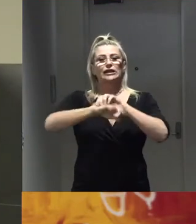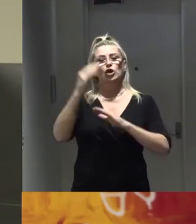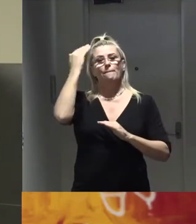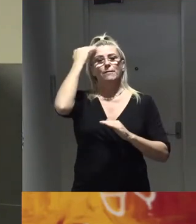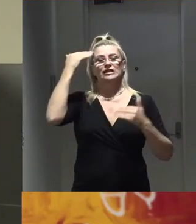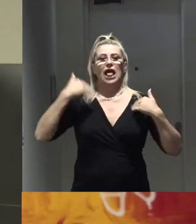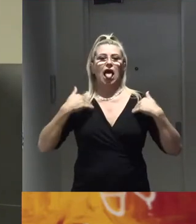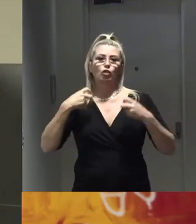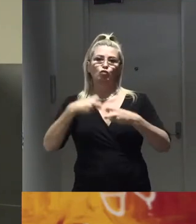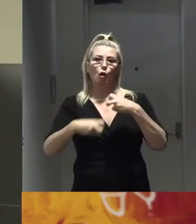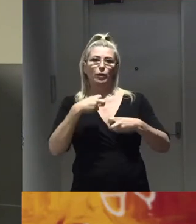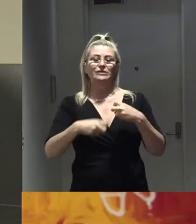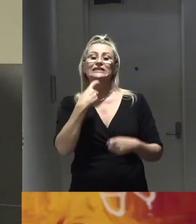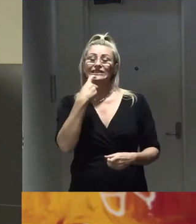problems.